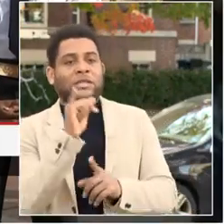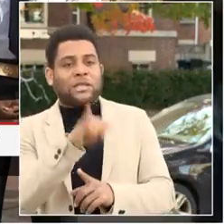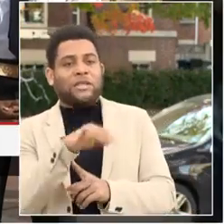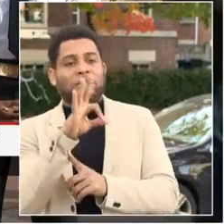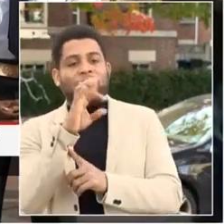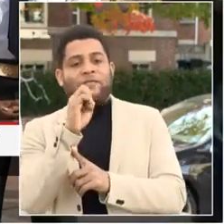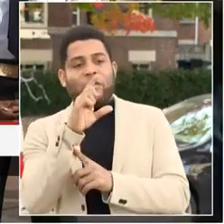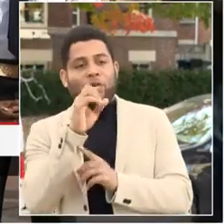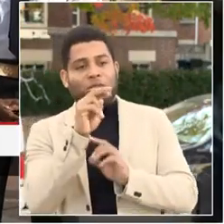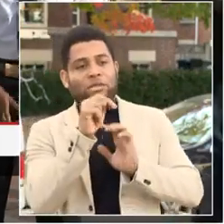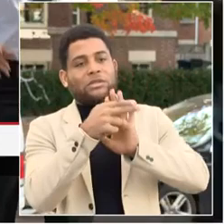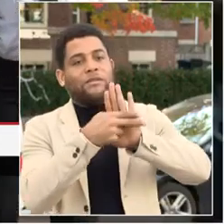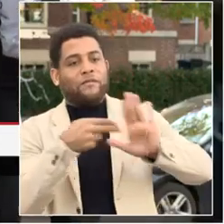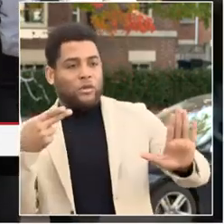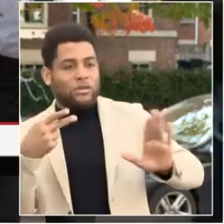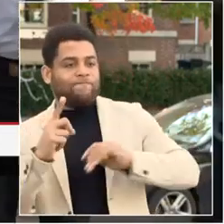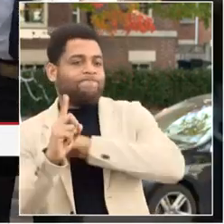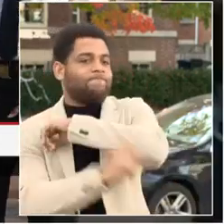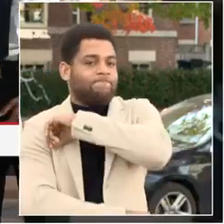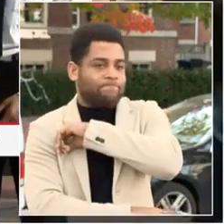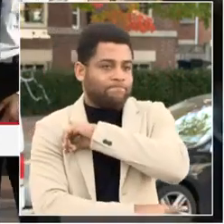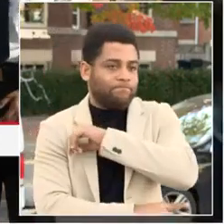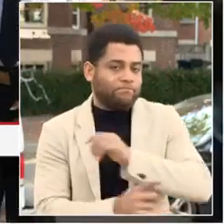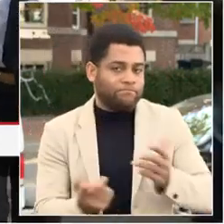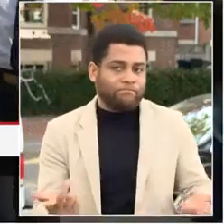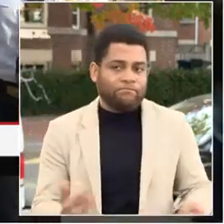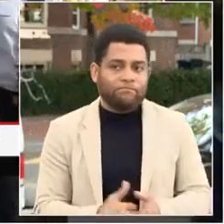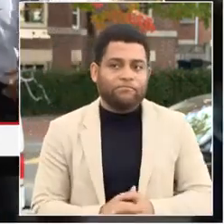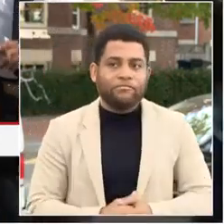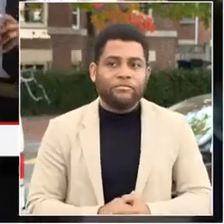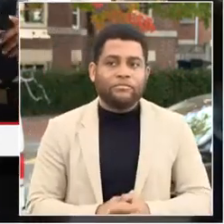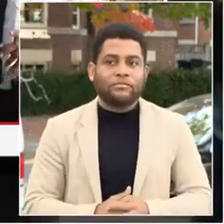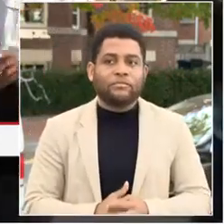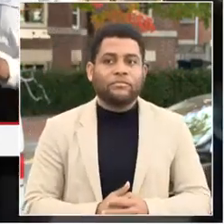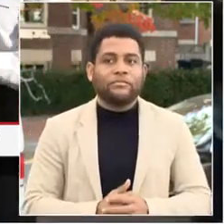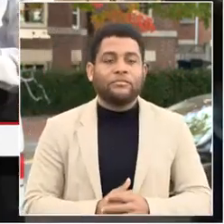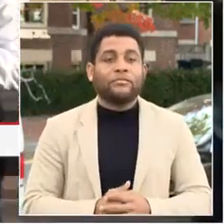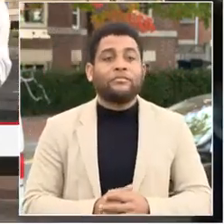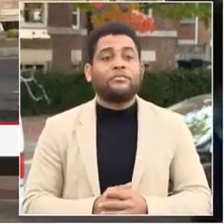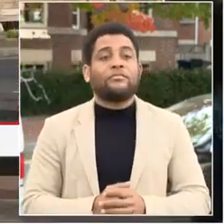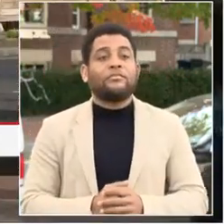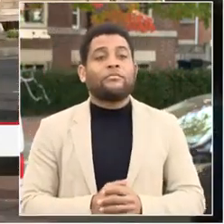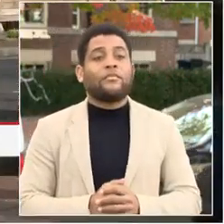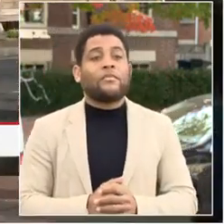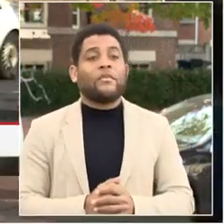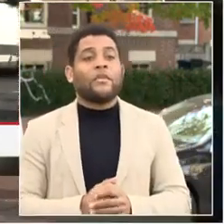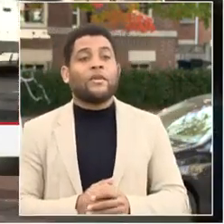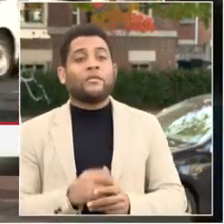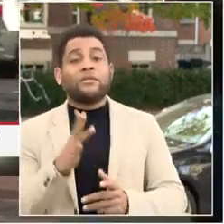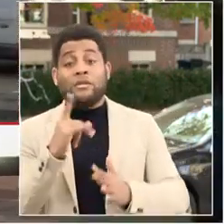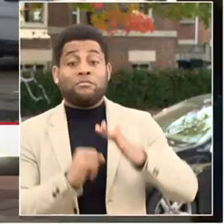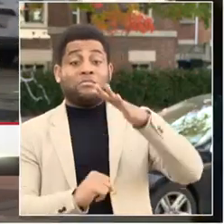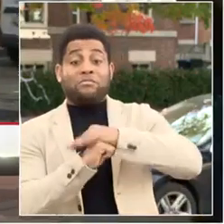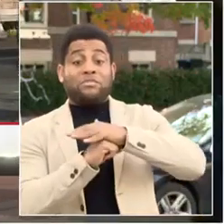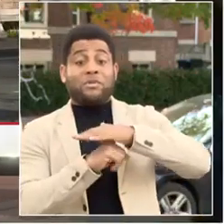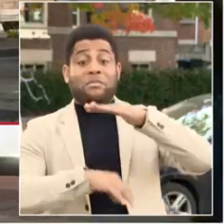a felony theft one. Yeah. Yes, please. And just for your clarification, robberies have gone